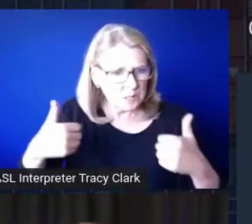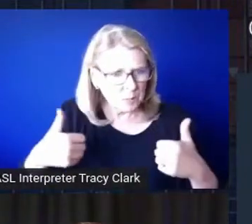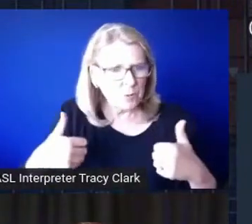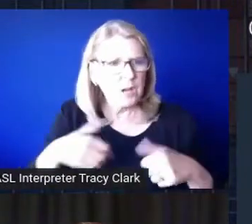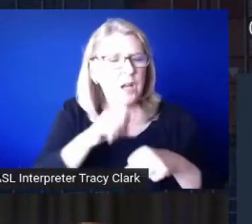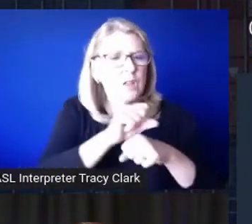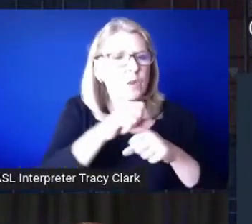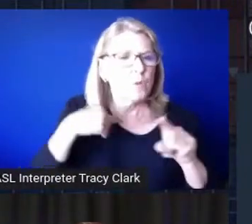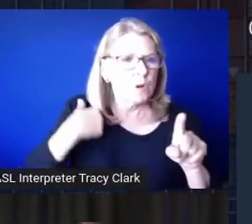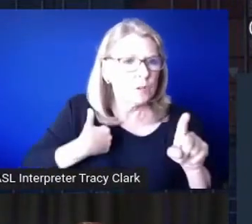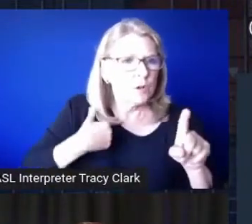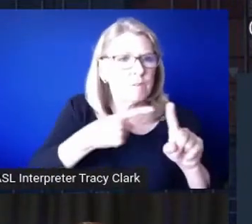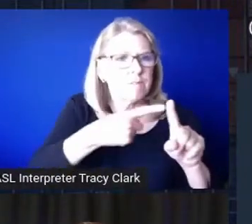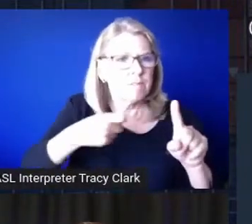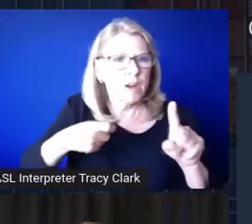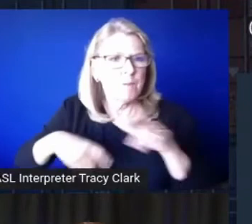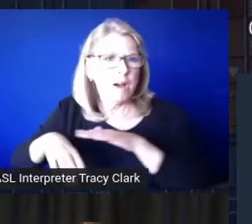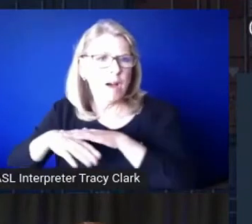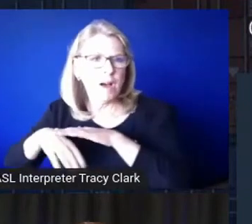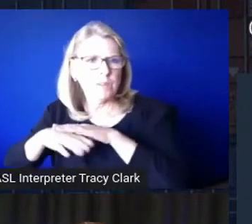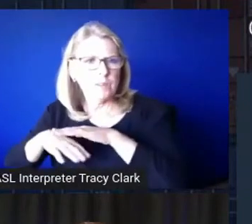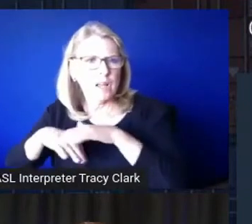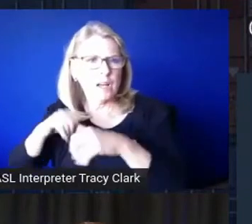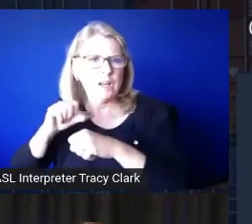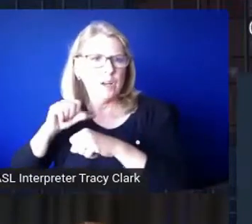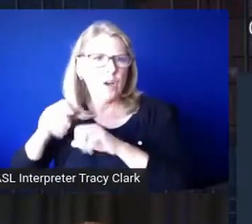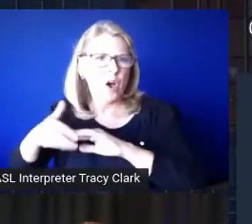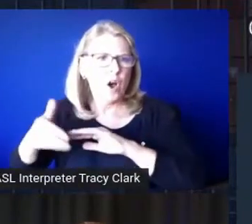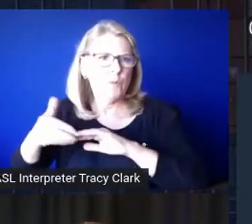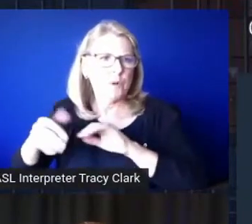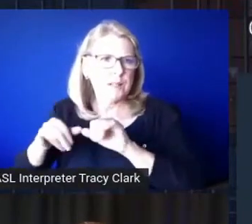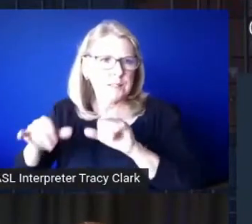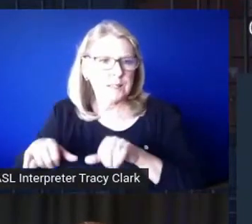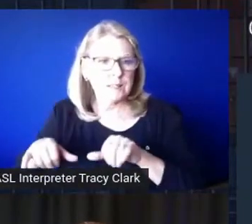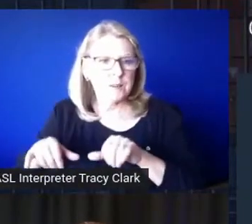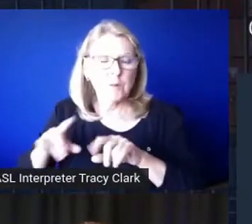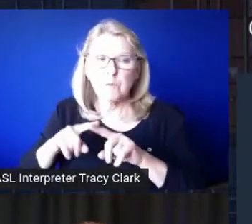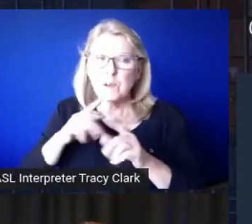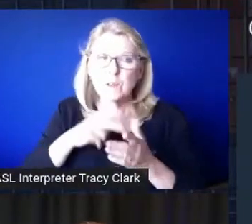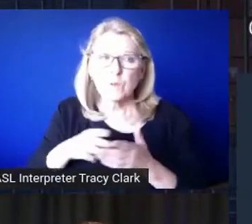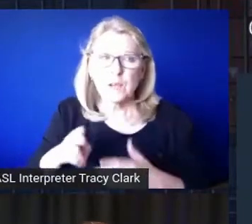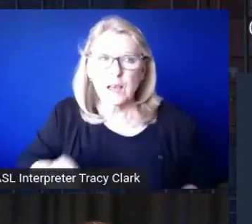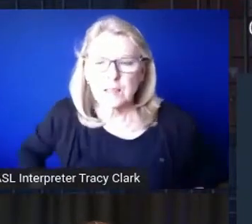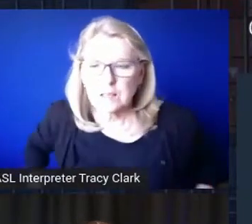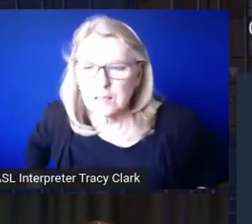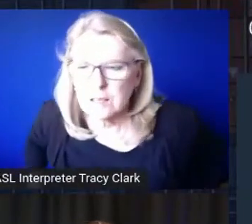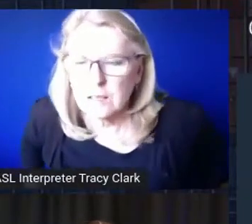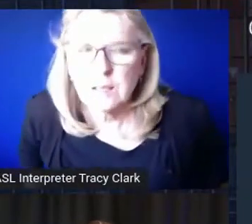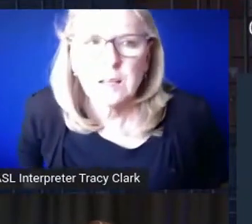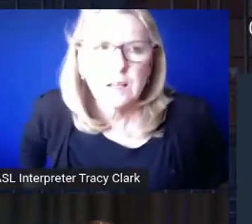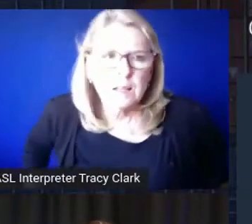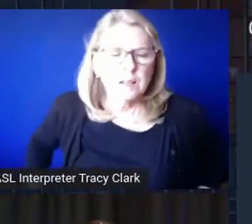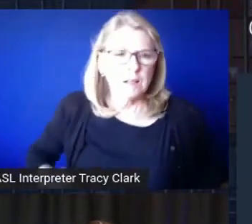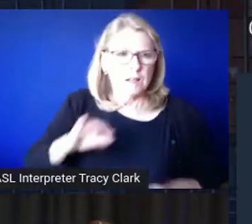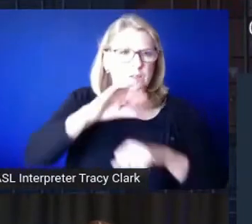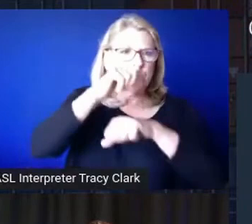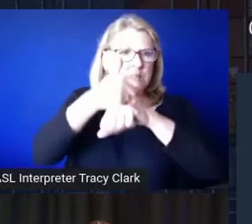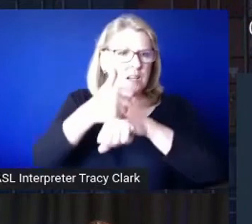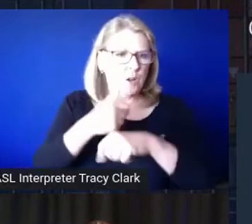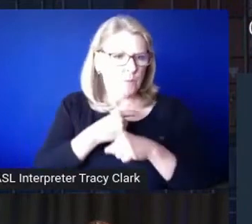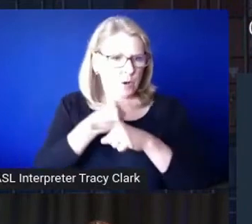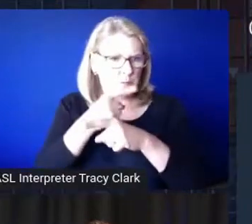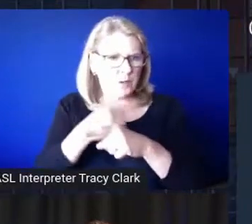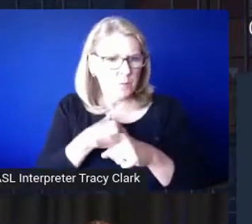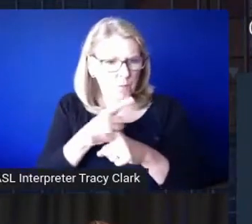system. But the reality is, if you're setting up your Kubernetes environment properly, you've got your proper namespacing, you've got your